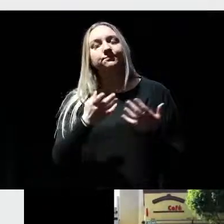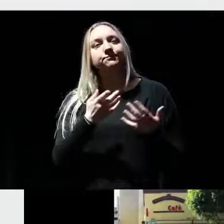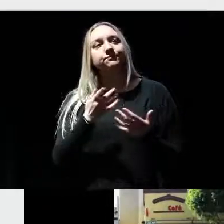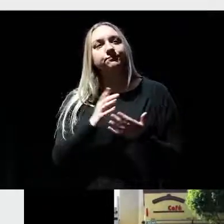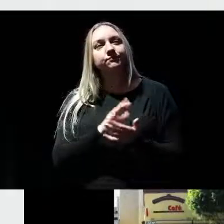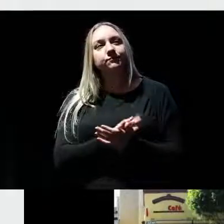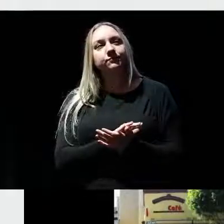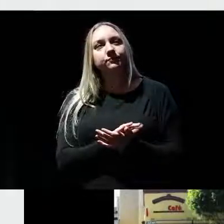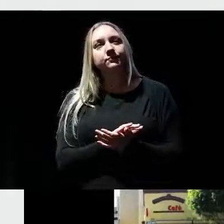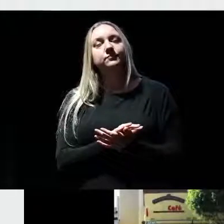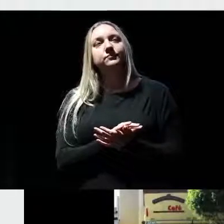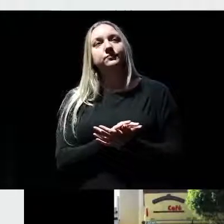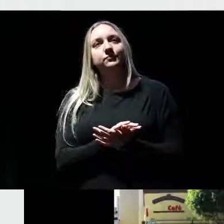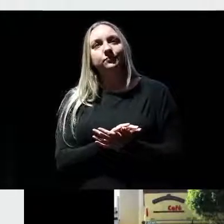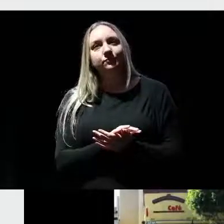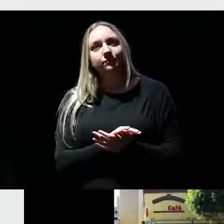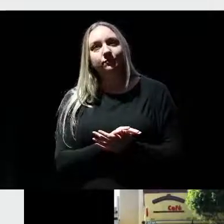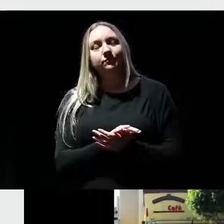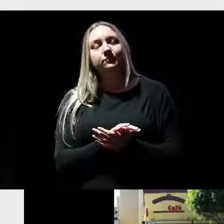created